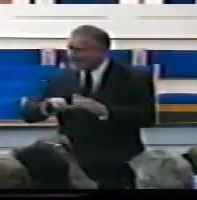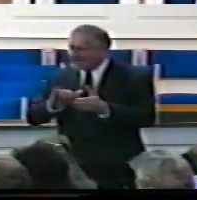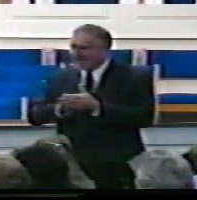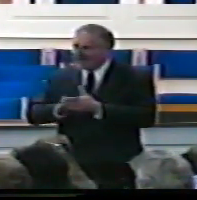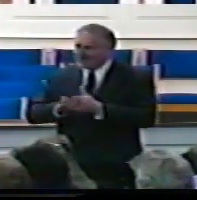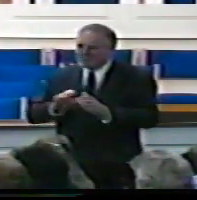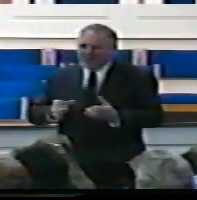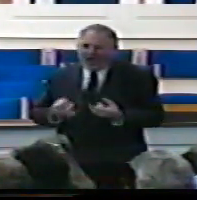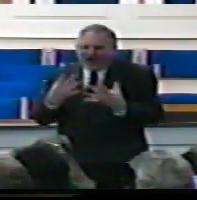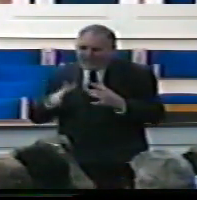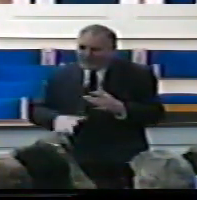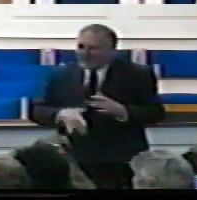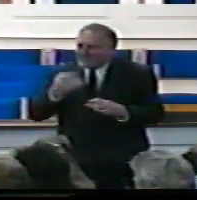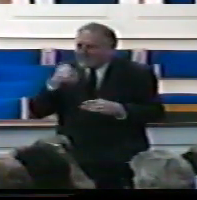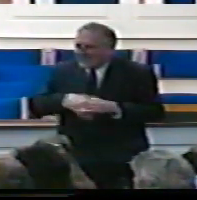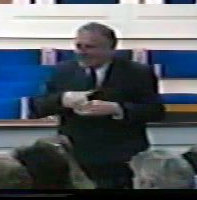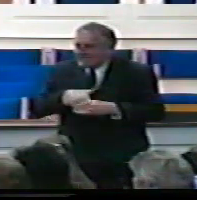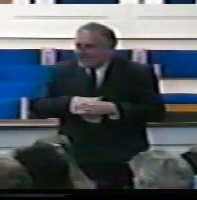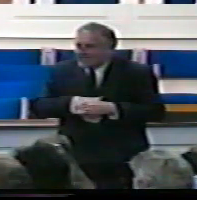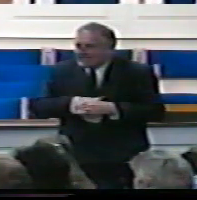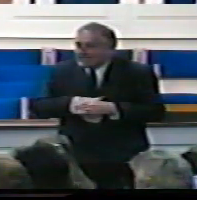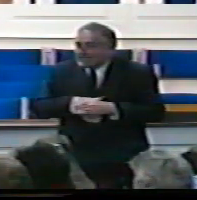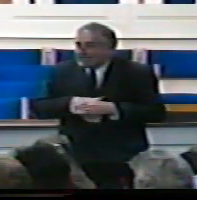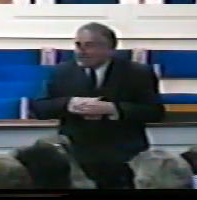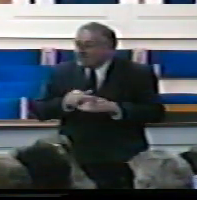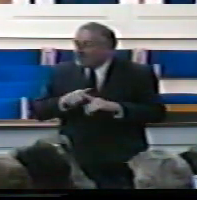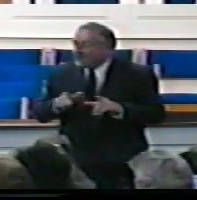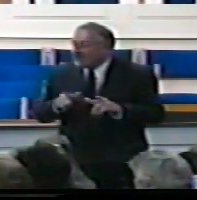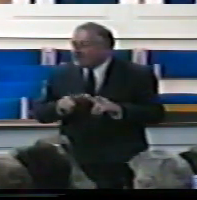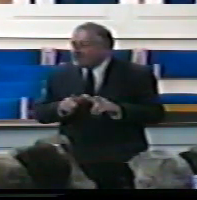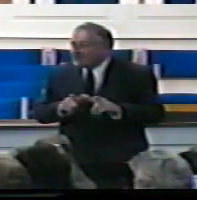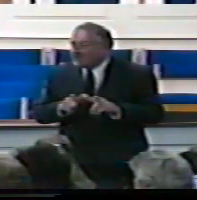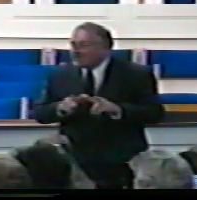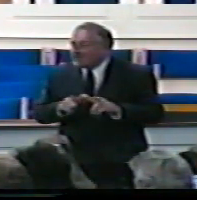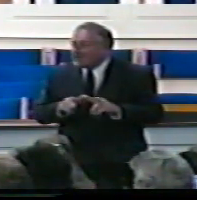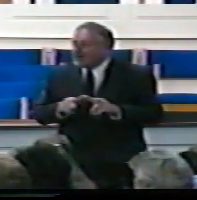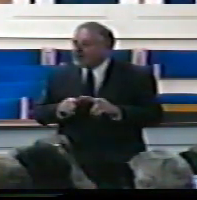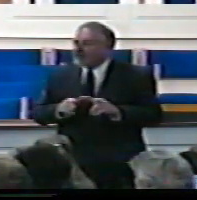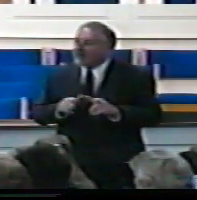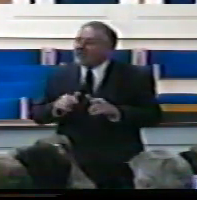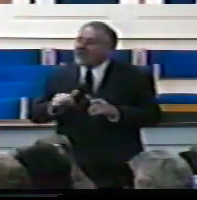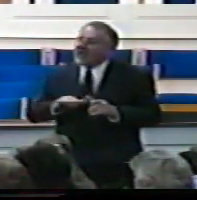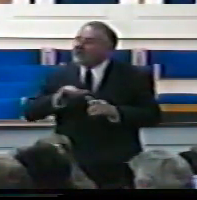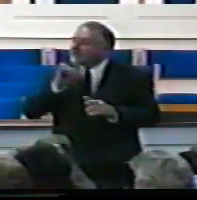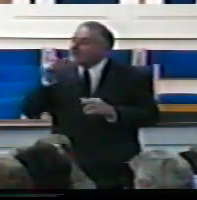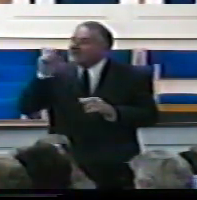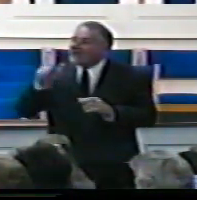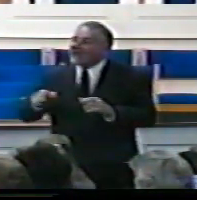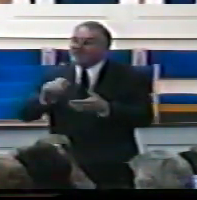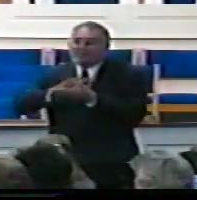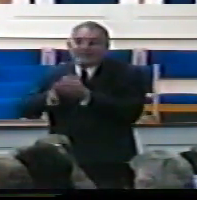was inside of me. Now, watch this for a second. I didn't have to get saved again.